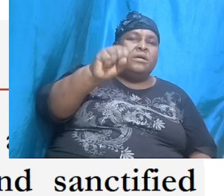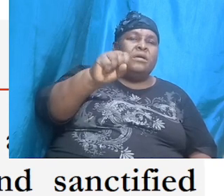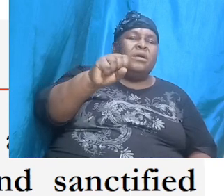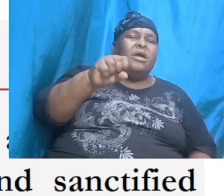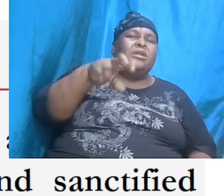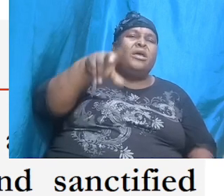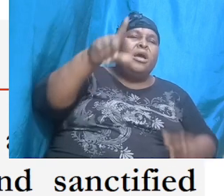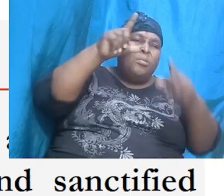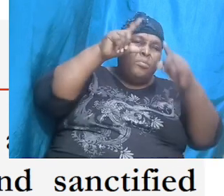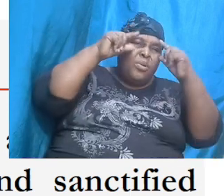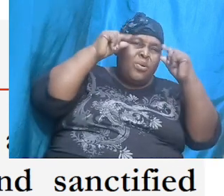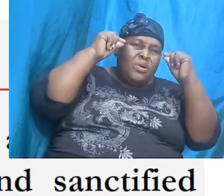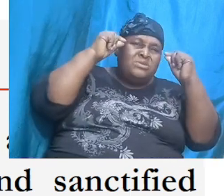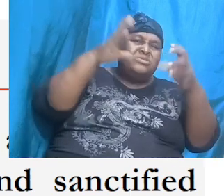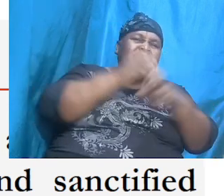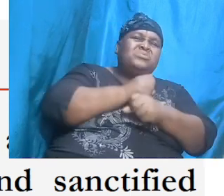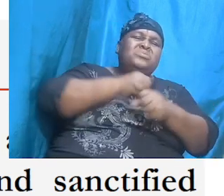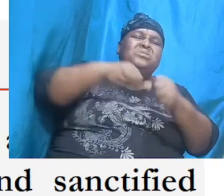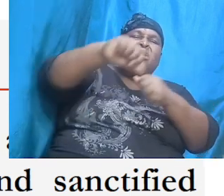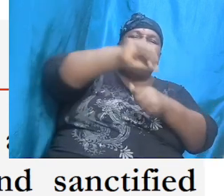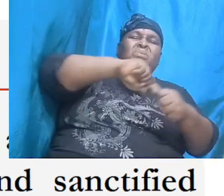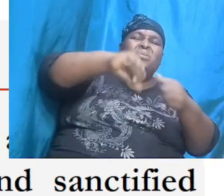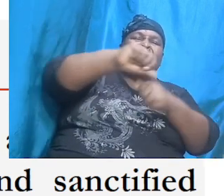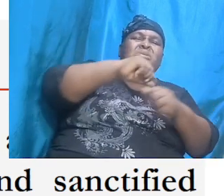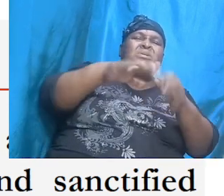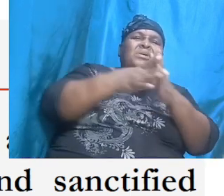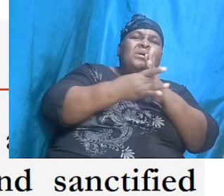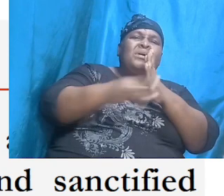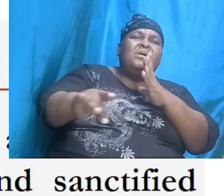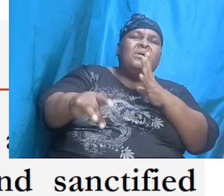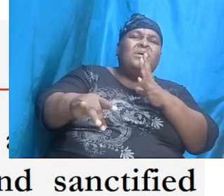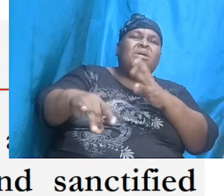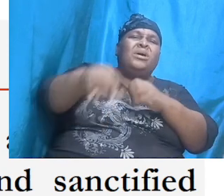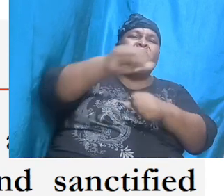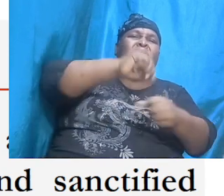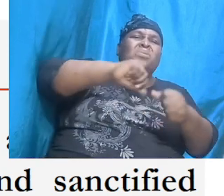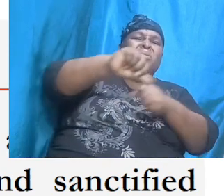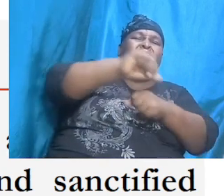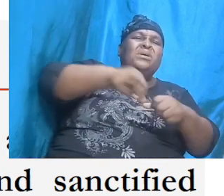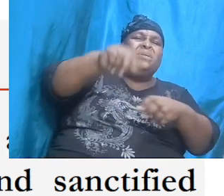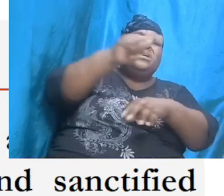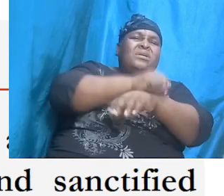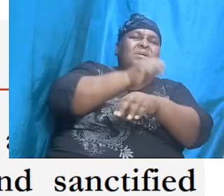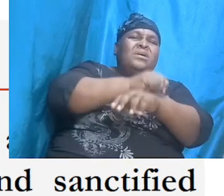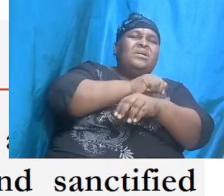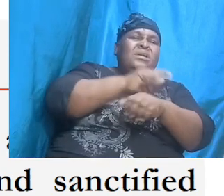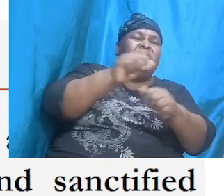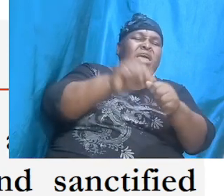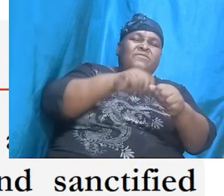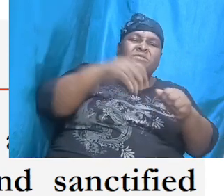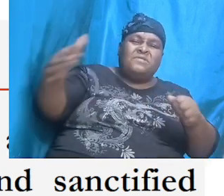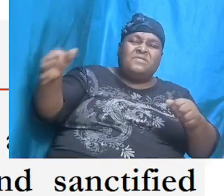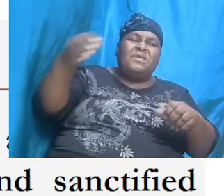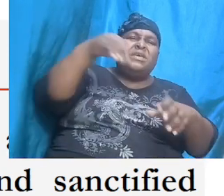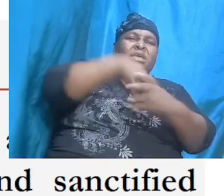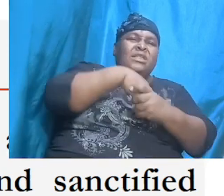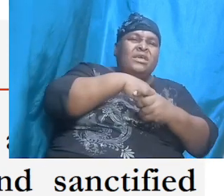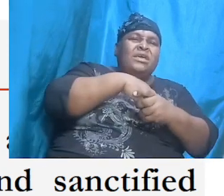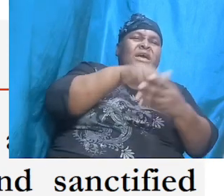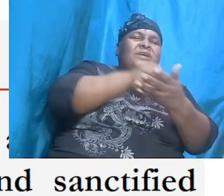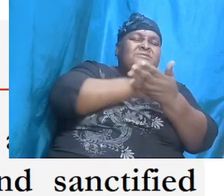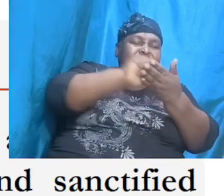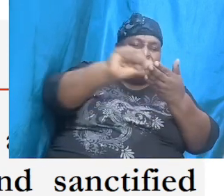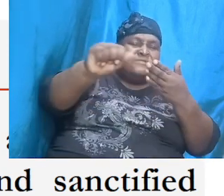took the anointing oil and anointed the tabernacle and all that was therein, and sanctified